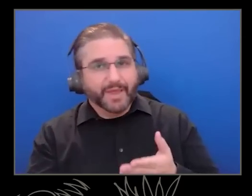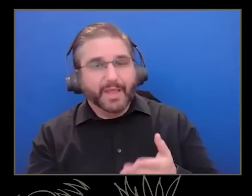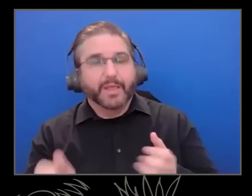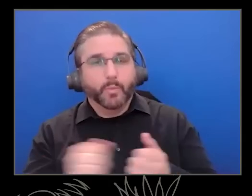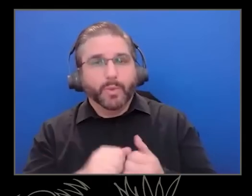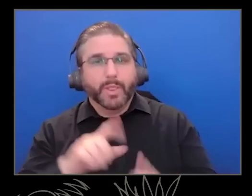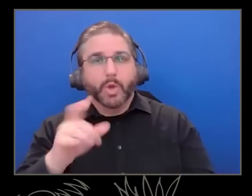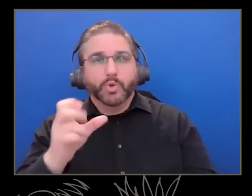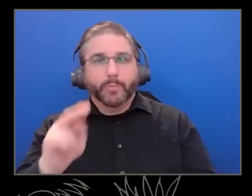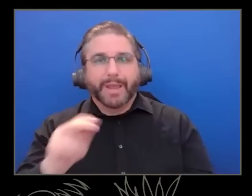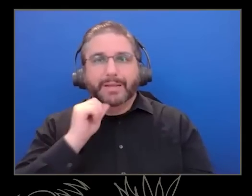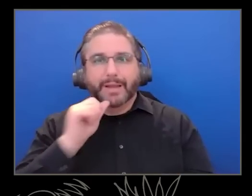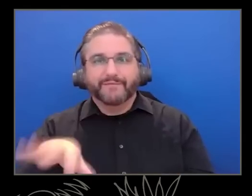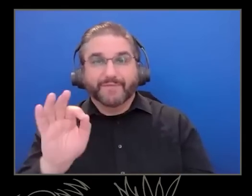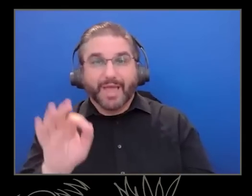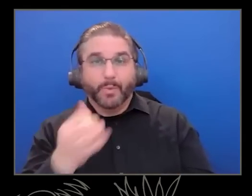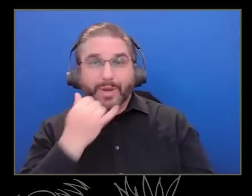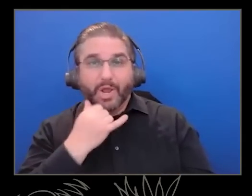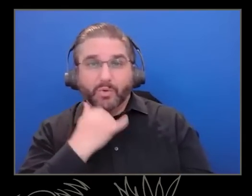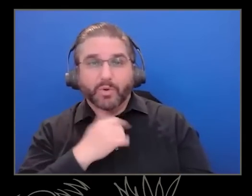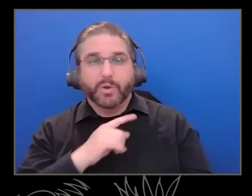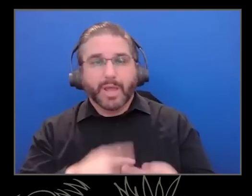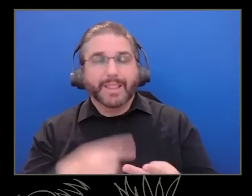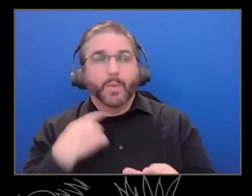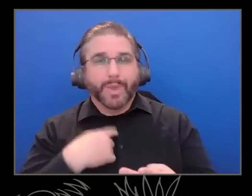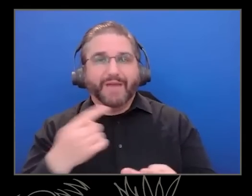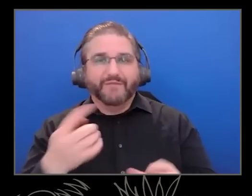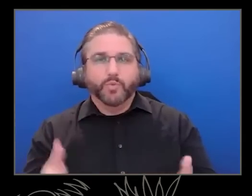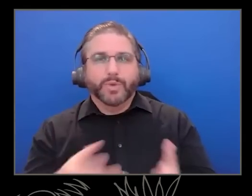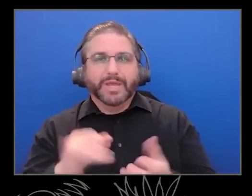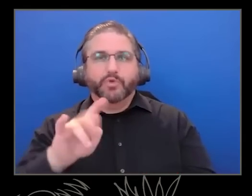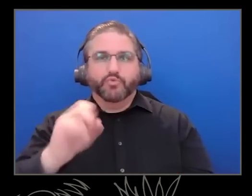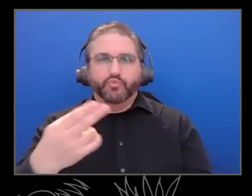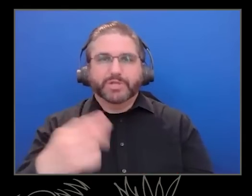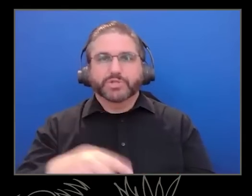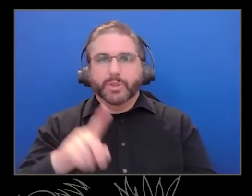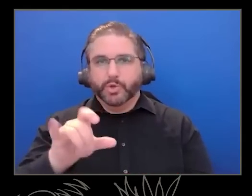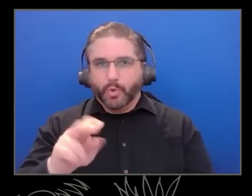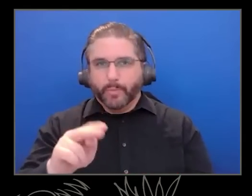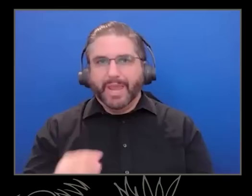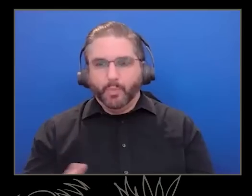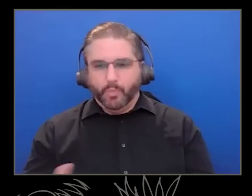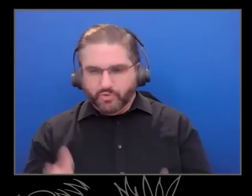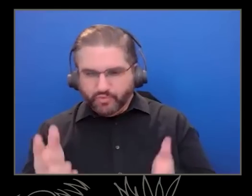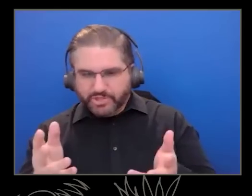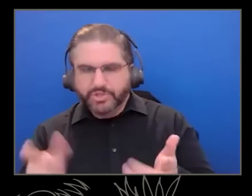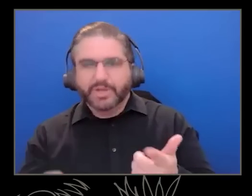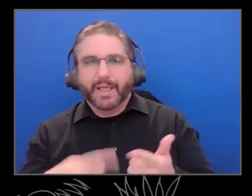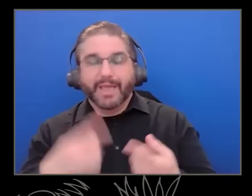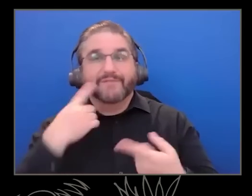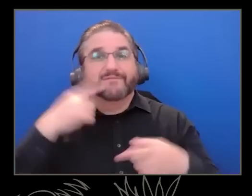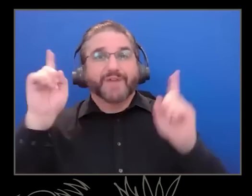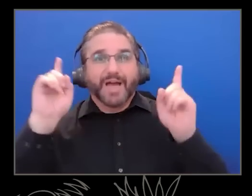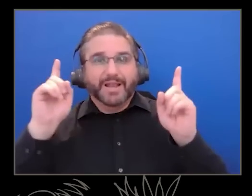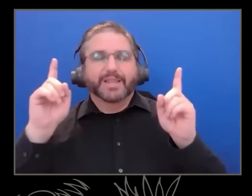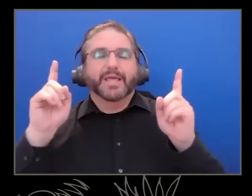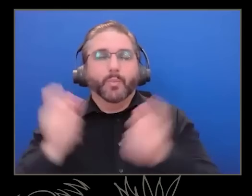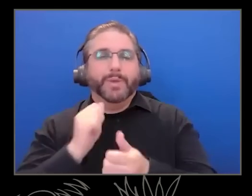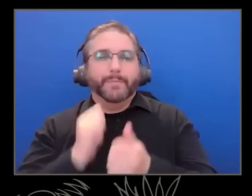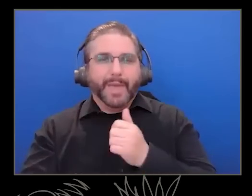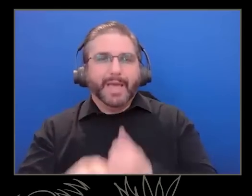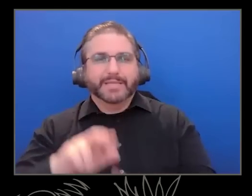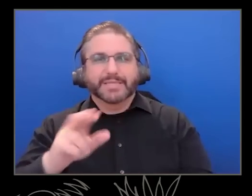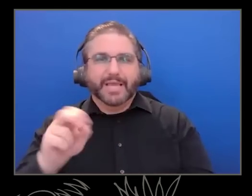a domain not found error. And then we need to enrich that domain. We get back an enriched domain. And then to finally renew, we pass an enriched